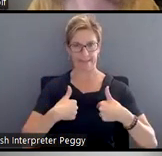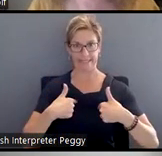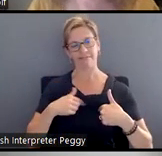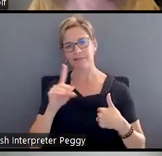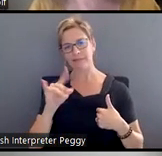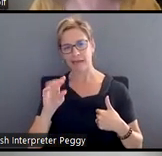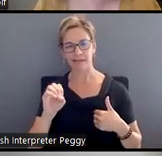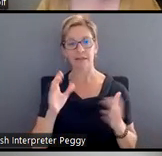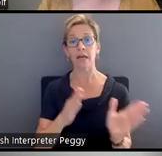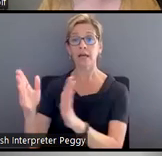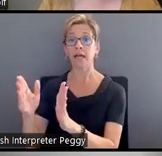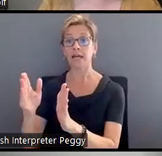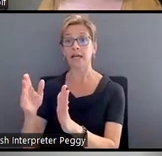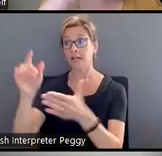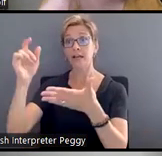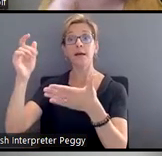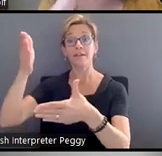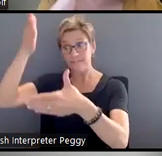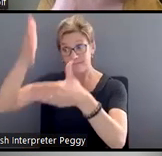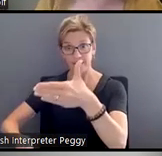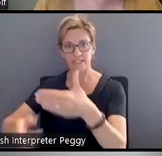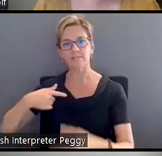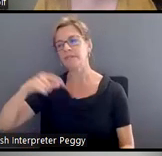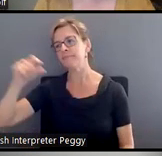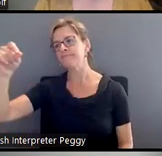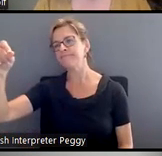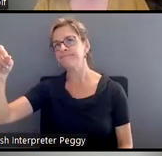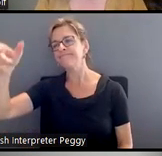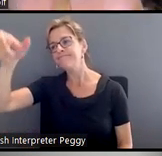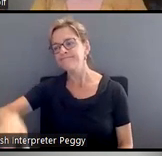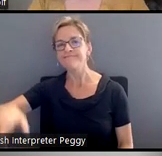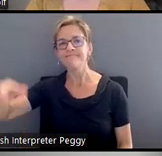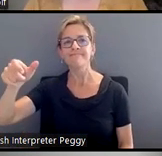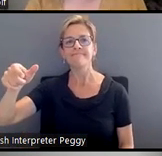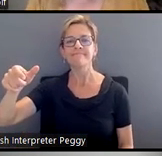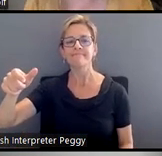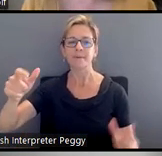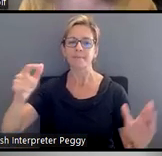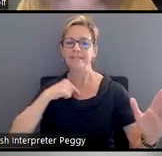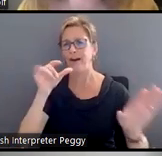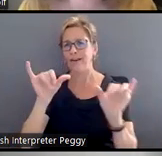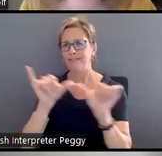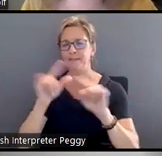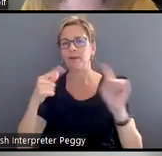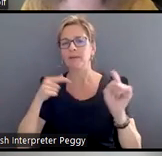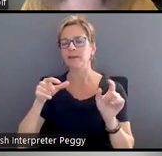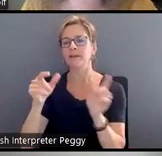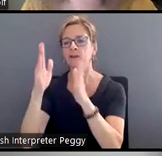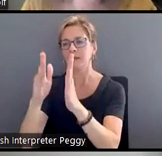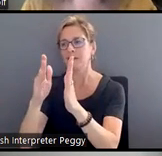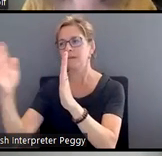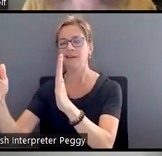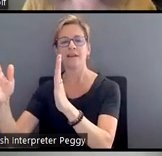gets complete, I might, in that column, I probably would add a column for it wouldn't fit on here, but I probably would add a column for the point